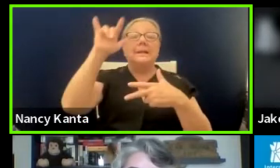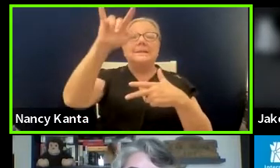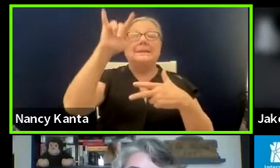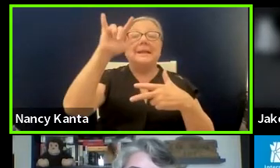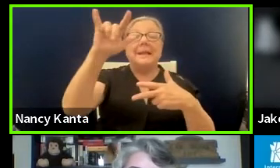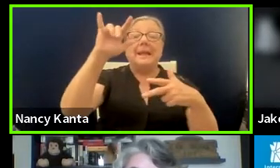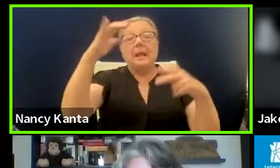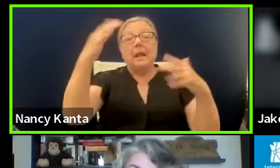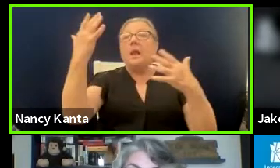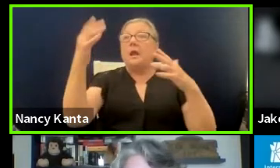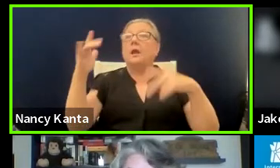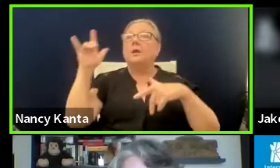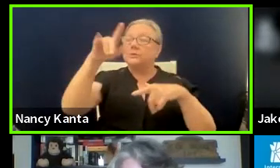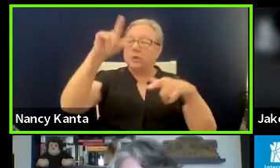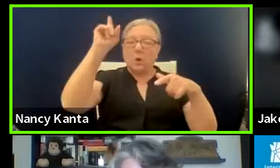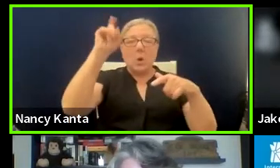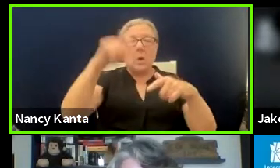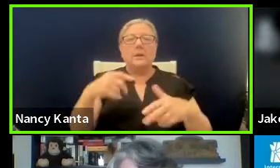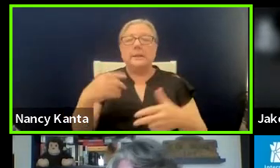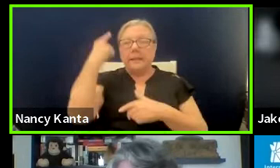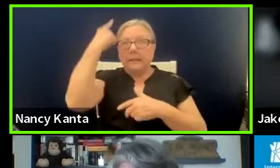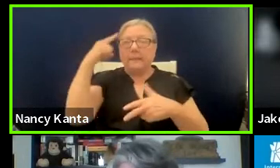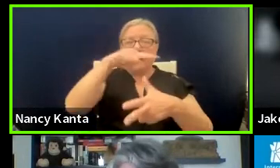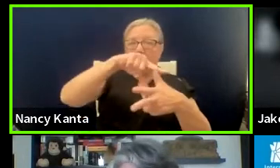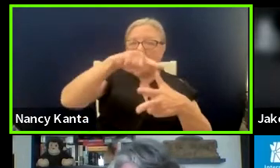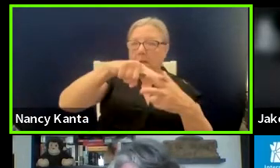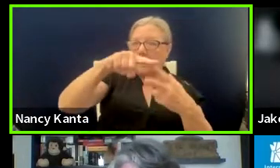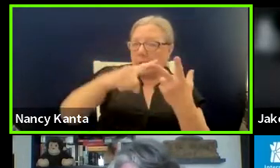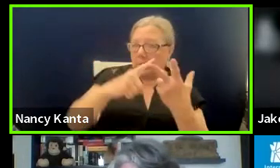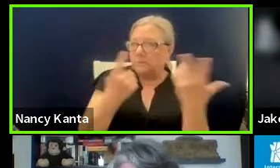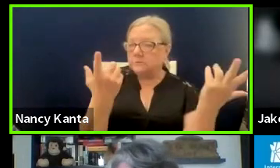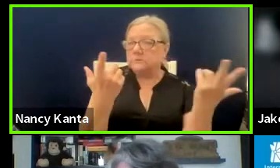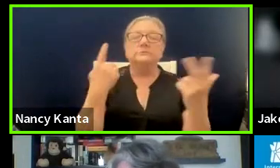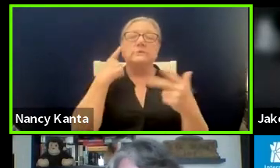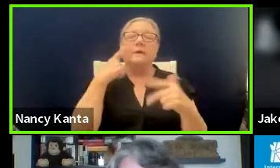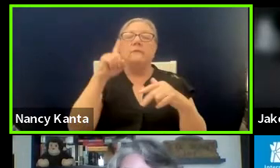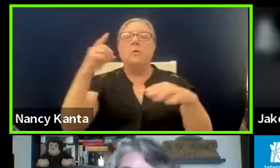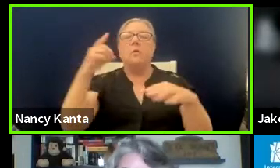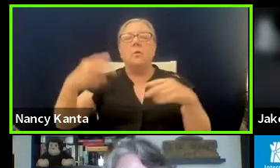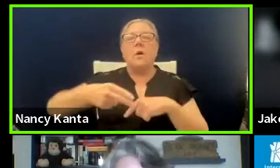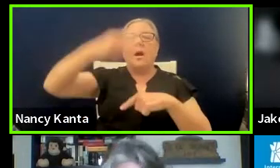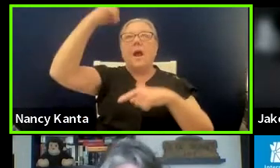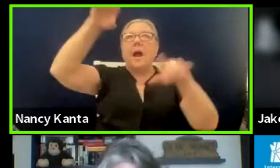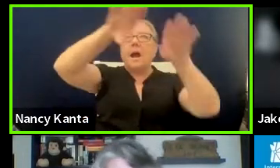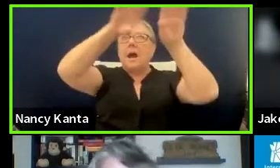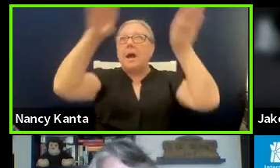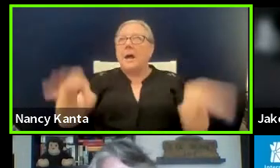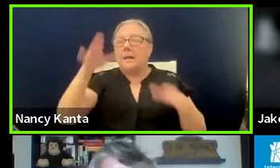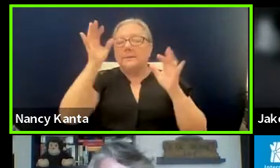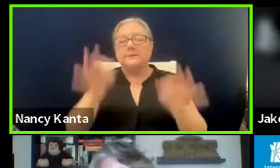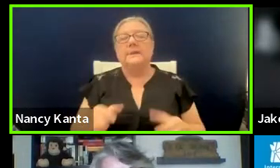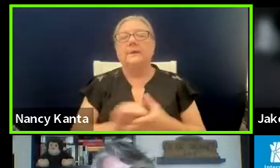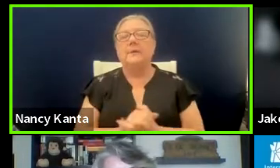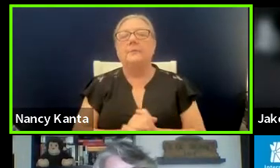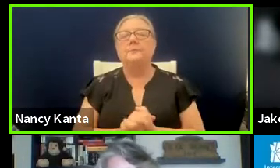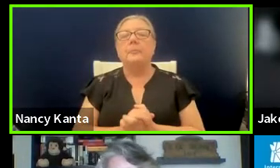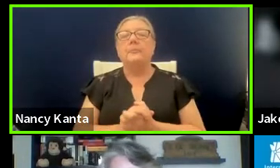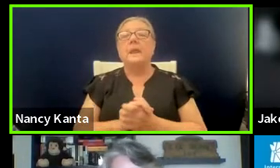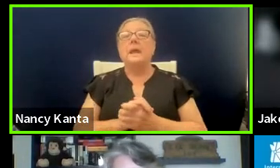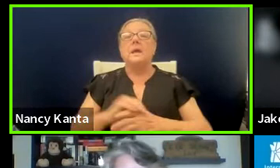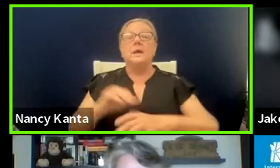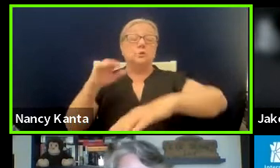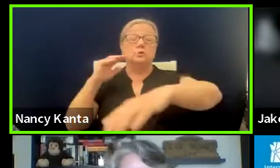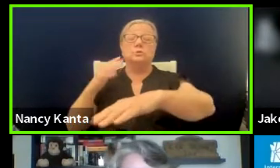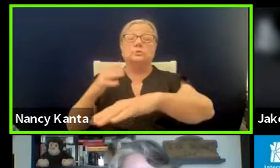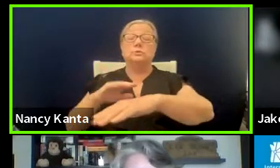to navigate in that, not to use that word as a pun, but the clearance over the river we're looking at for